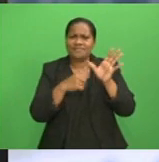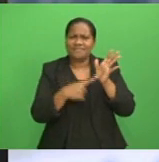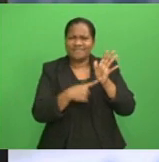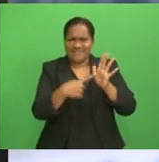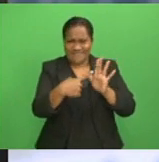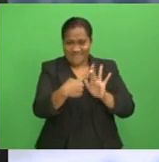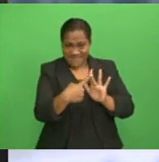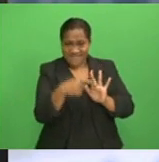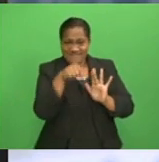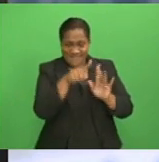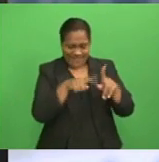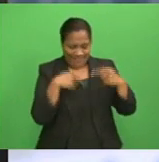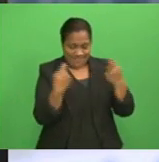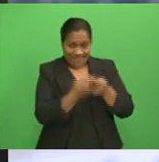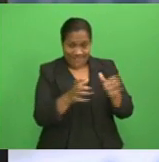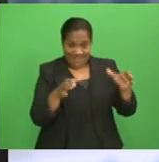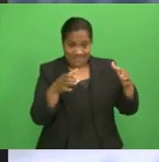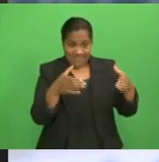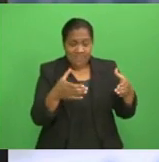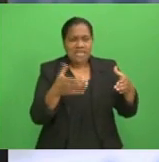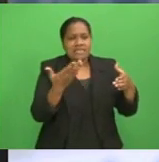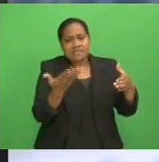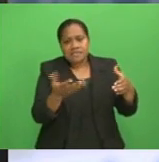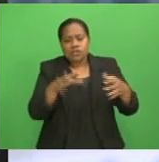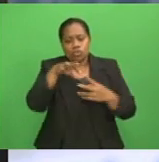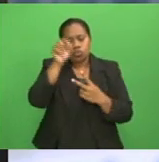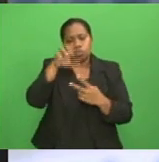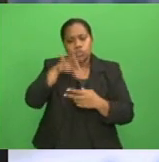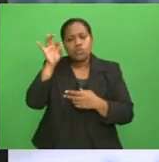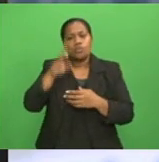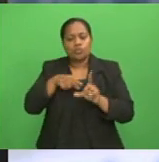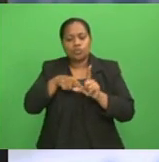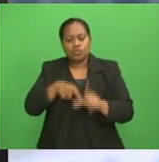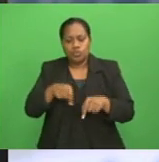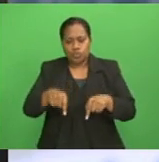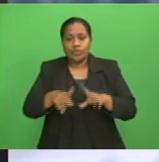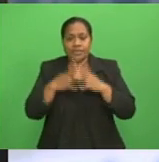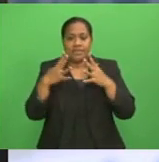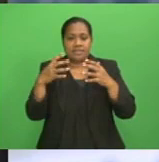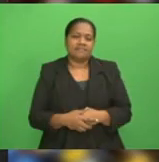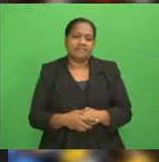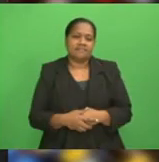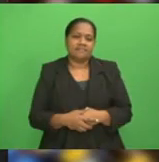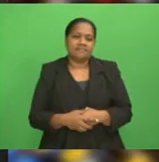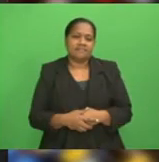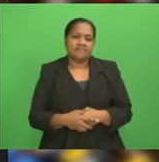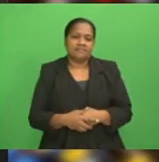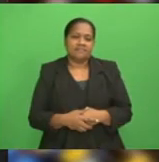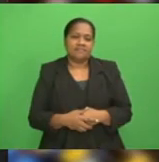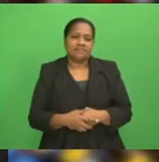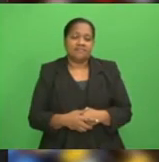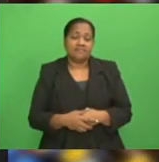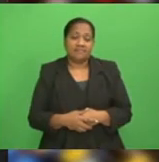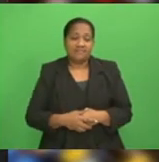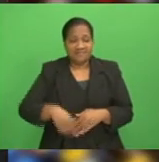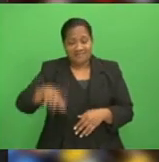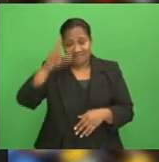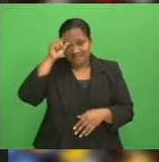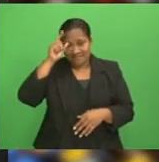for selection by the Eels for this weekend's NRL Round 6 clash against the Roosters. Fijian